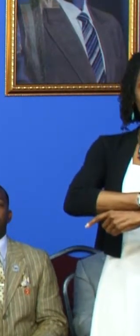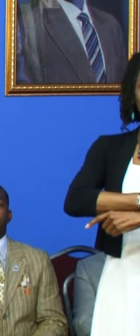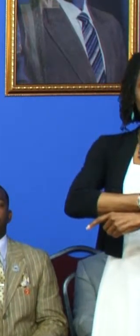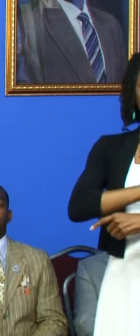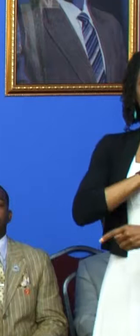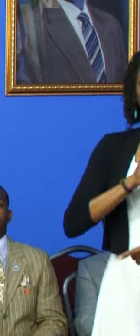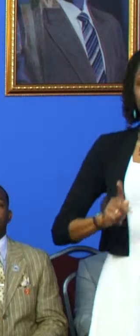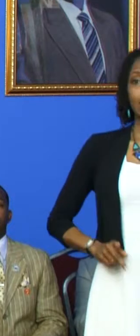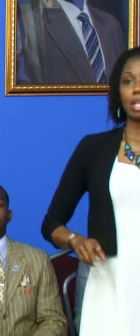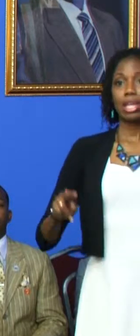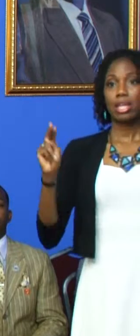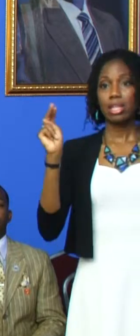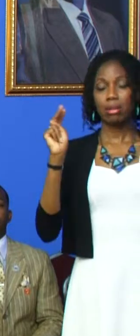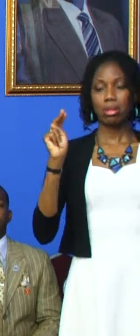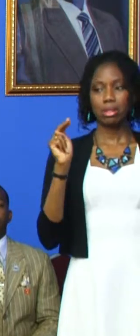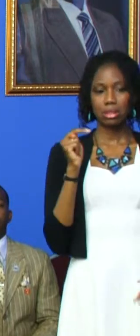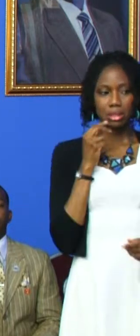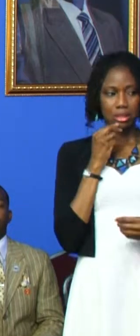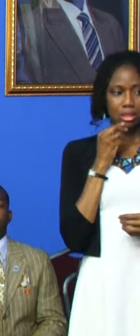Nebuchadnezzar got word.